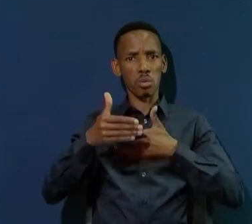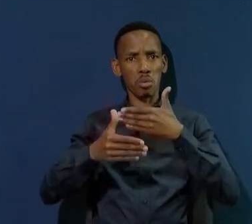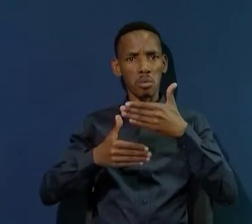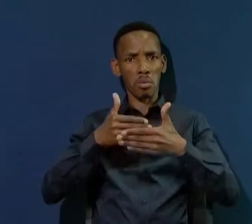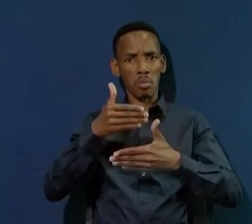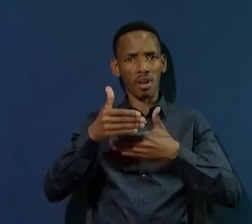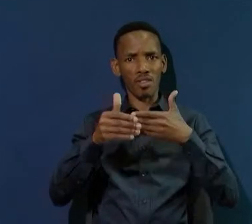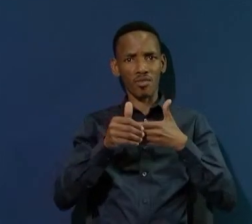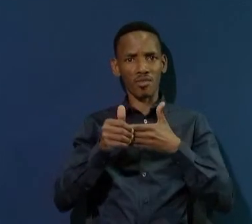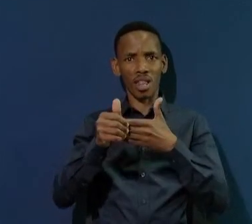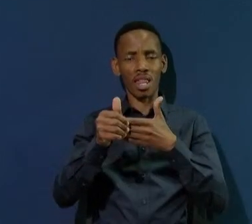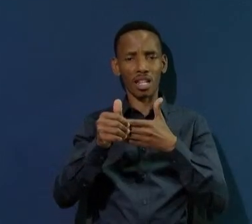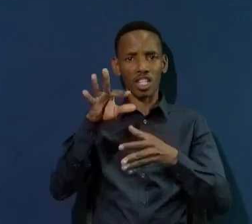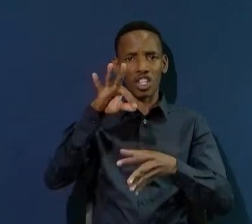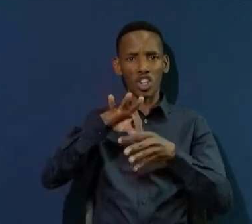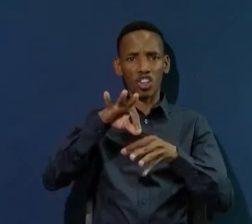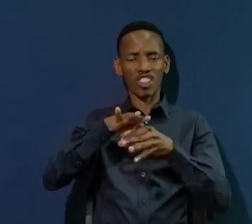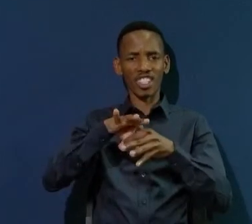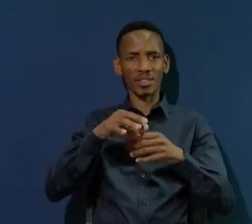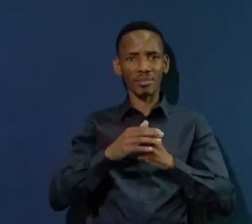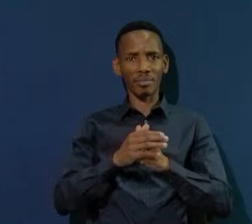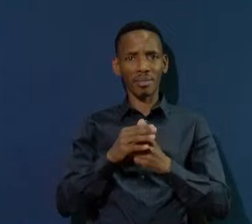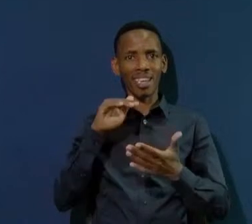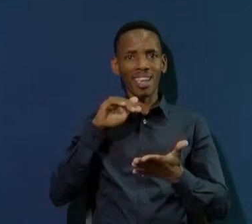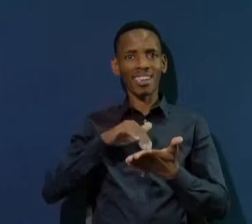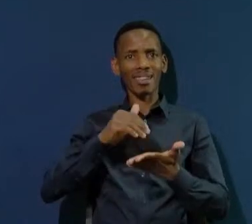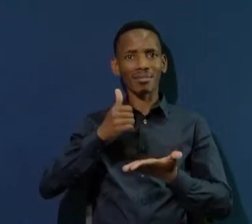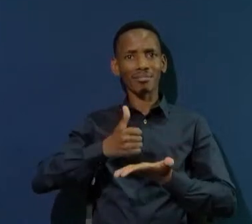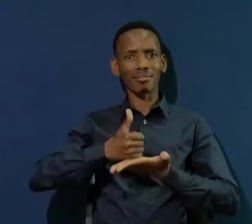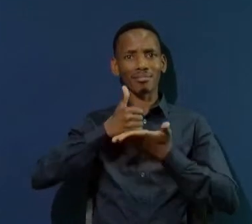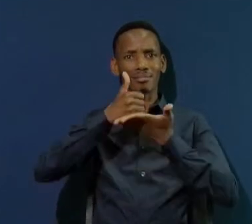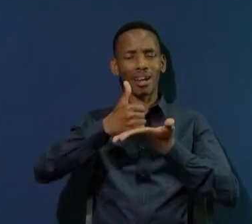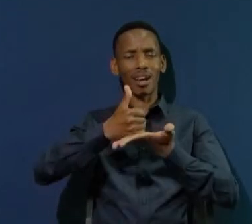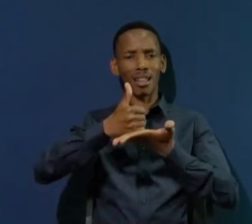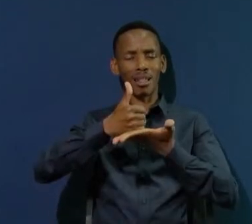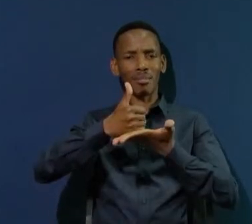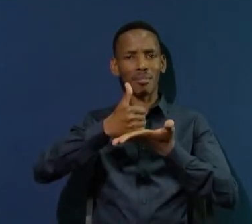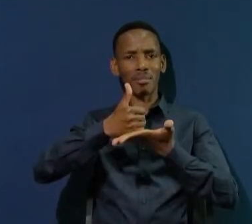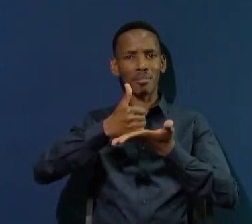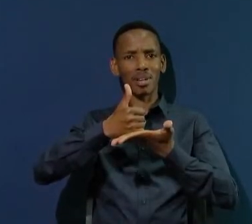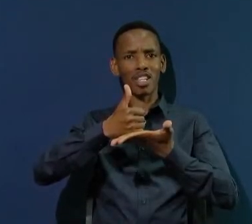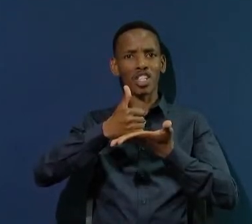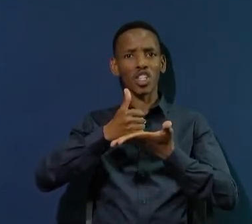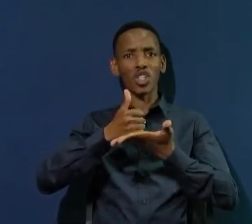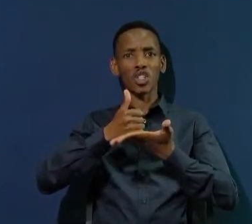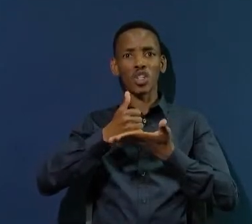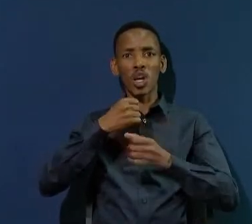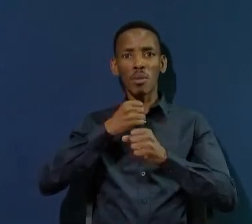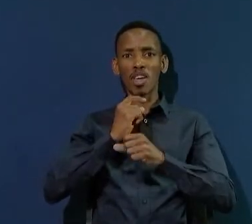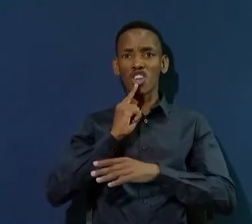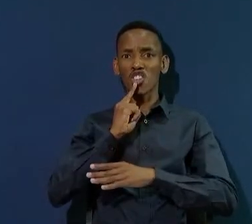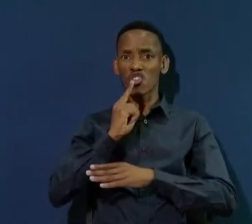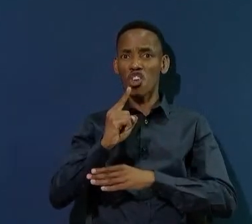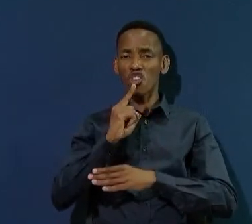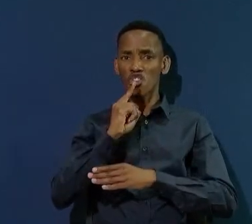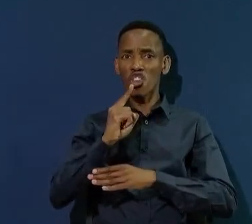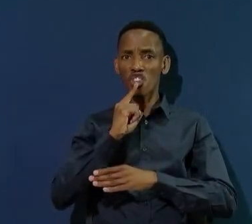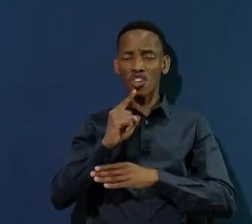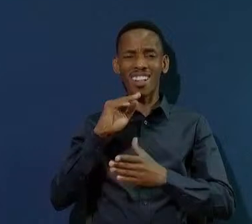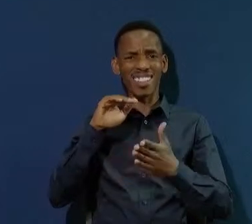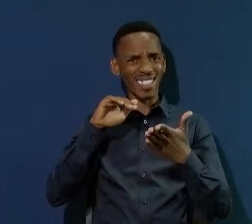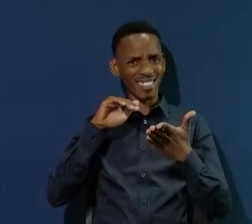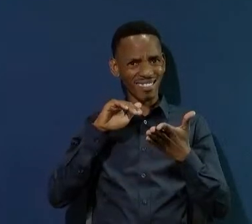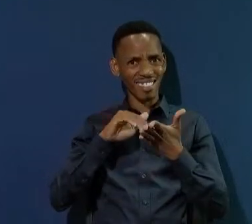regarding elections. It also assists in ensuring the integrity of the elections and the